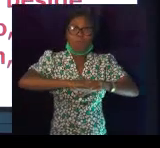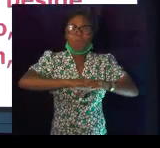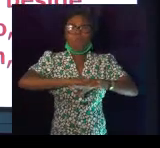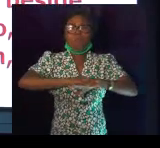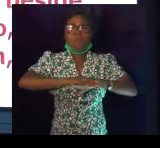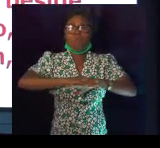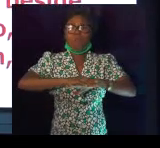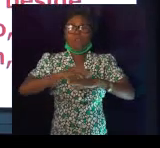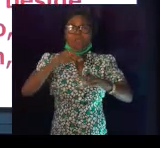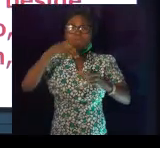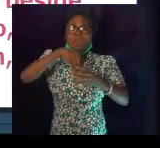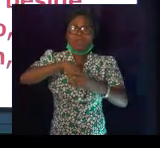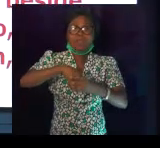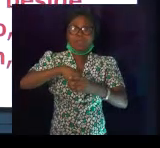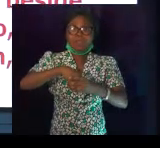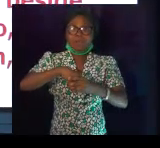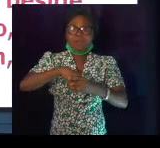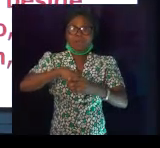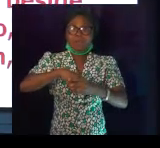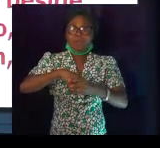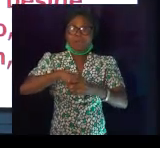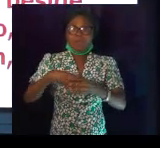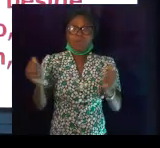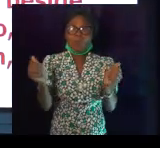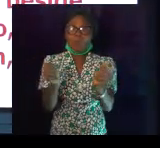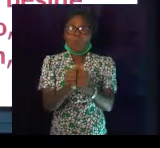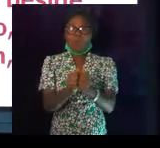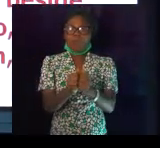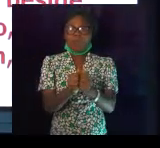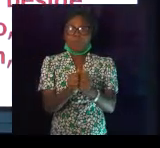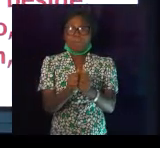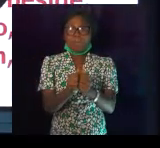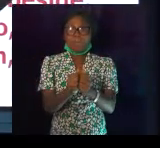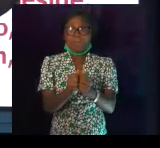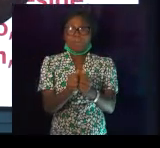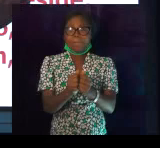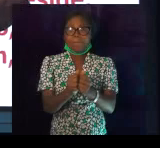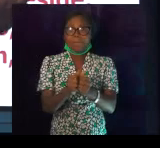On, in, with,